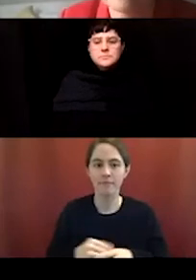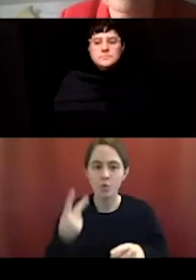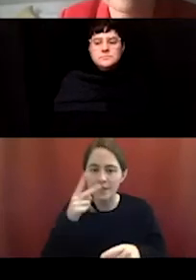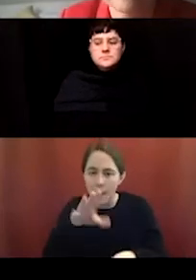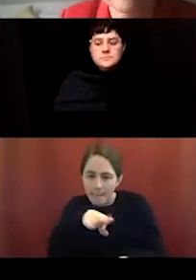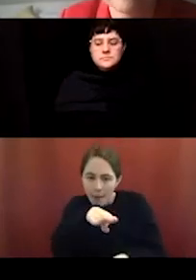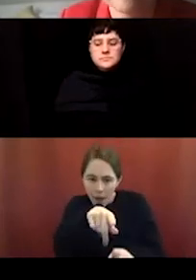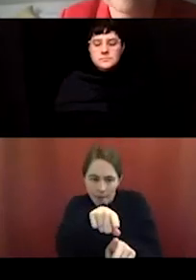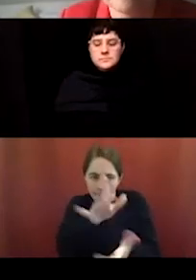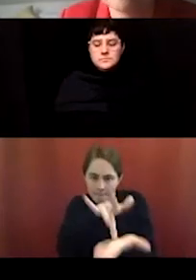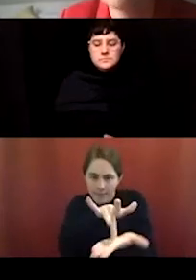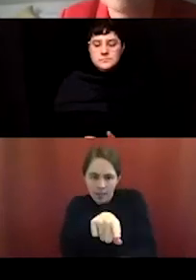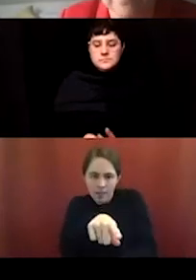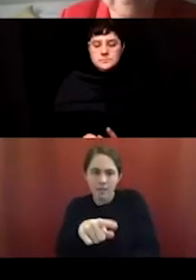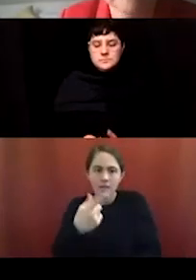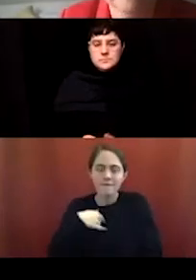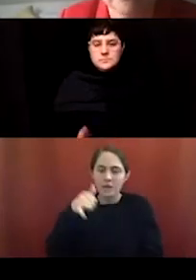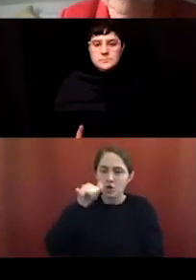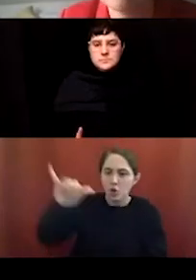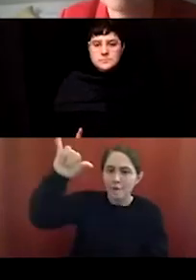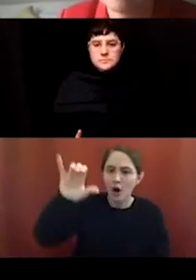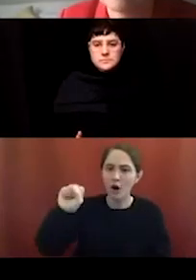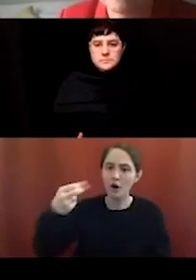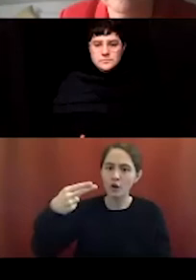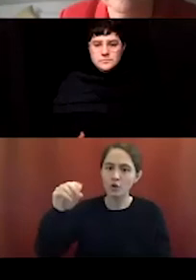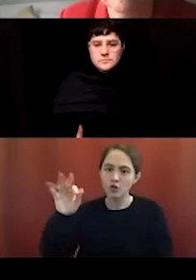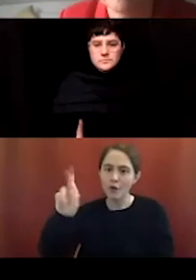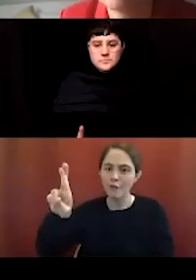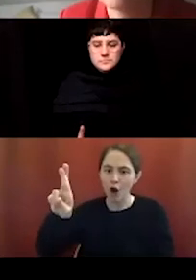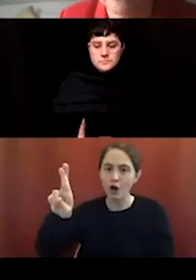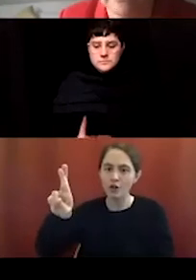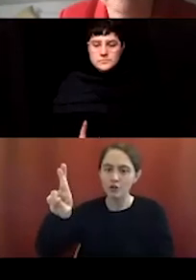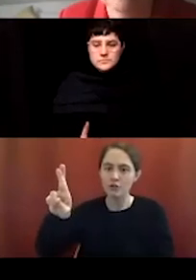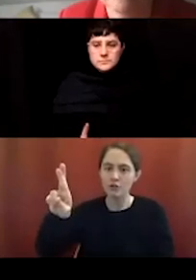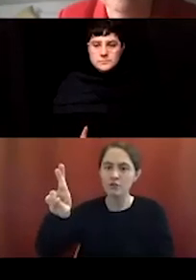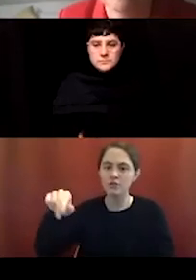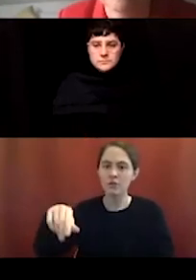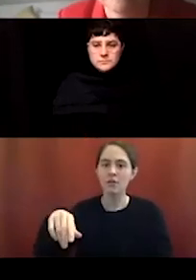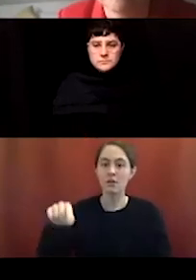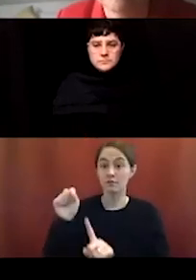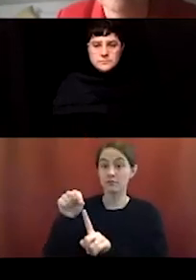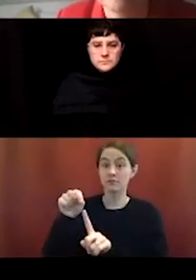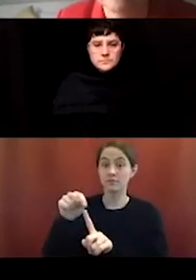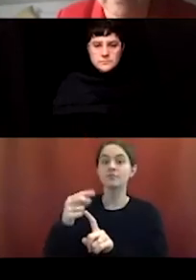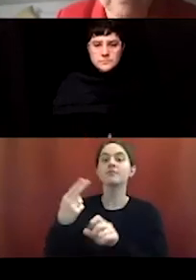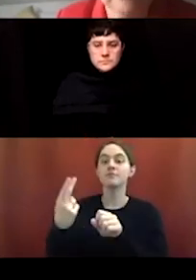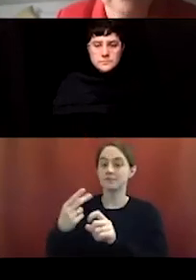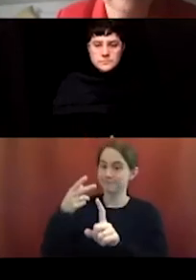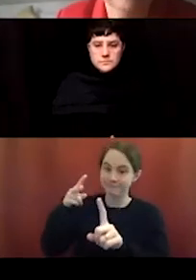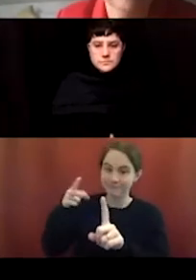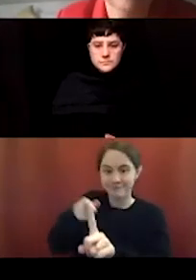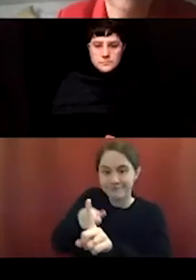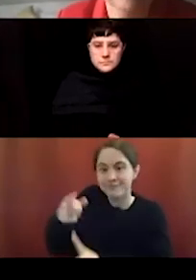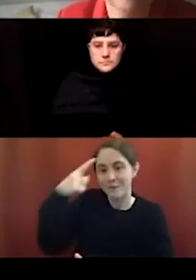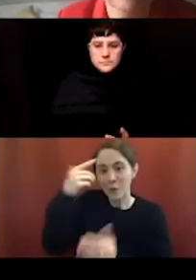engraved a shofar, a blowing shofar that is used for the New Year's. And